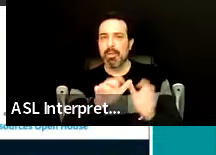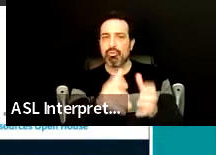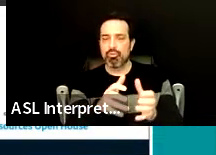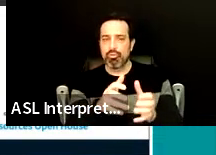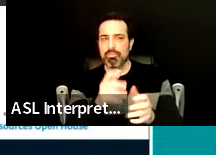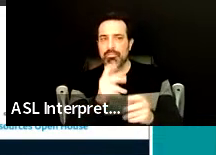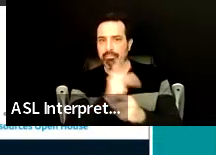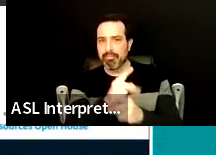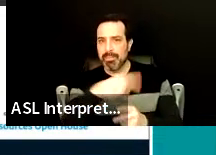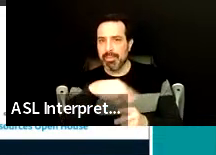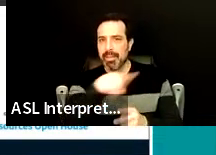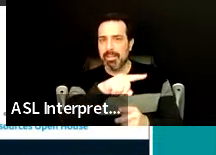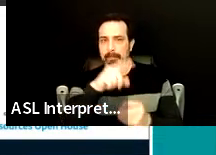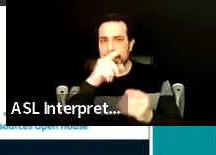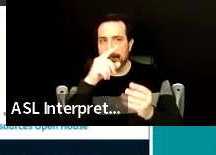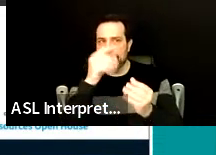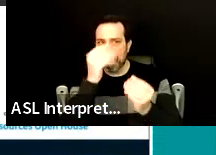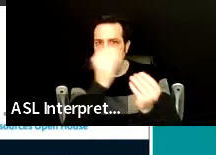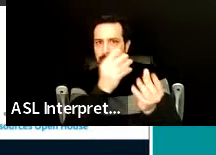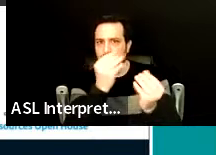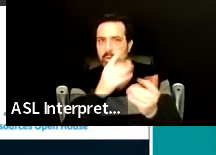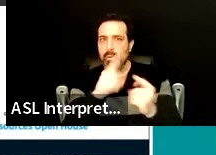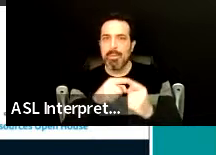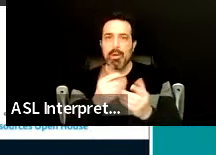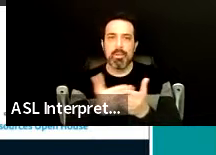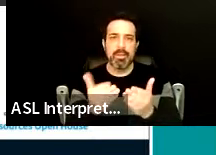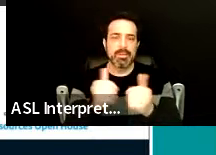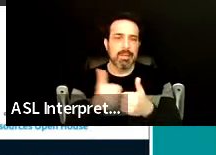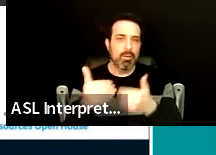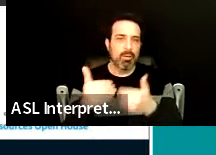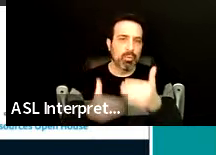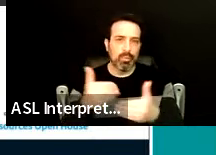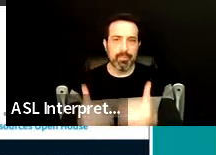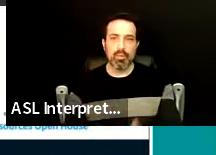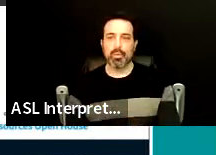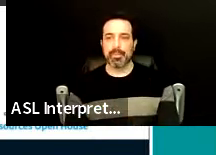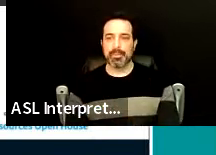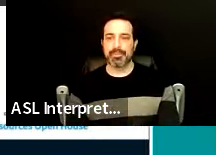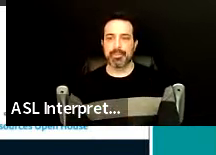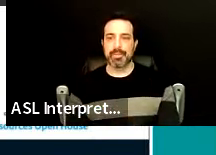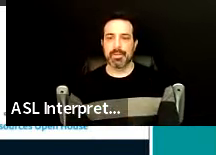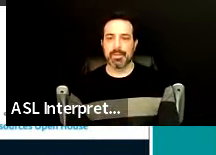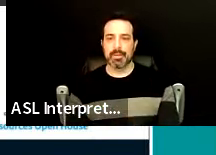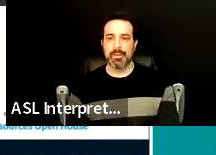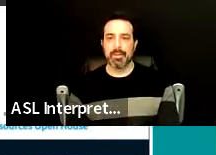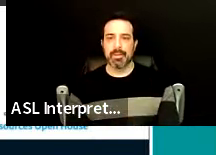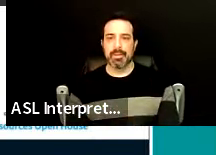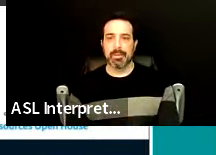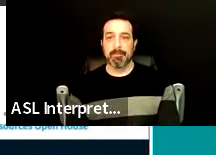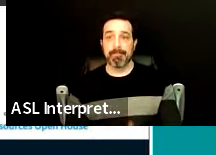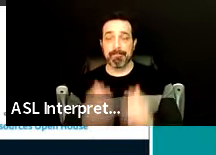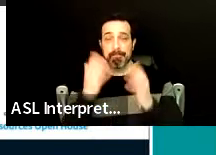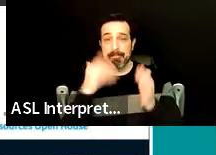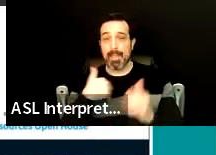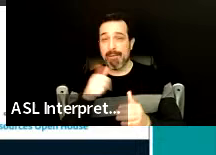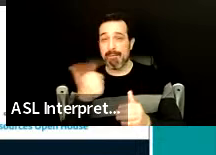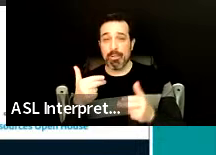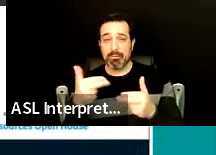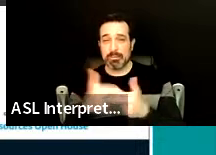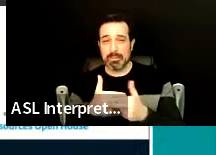keeping them informed of how things are moving forward. So I don't know if I have another